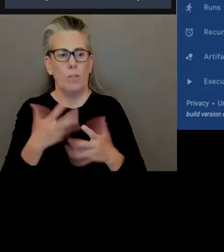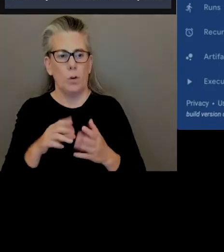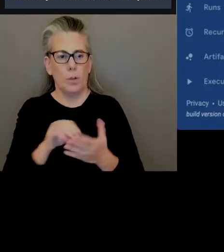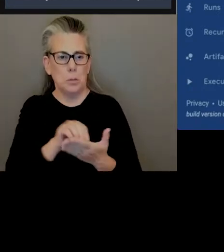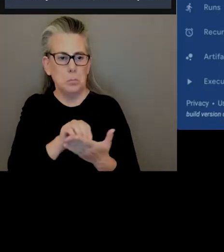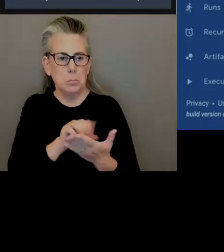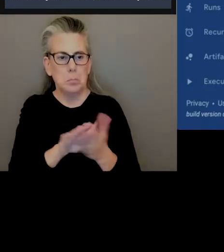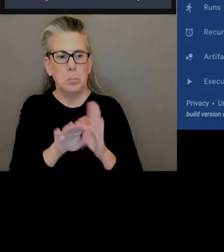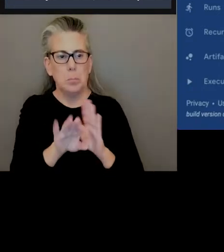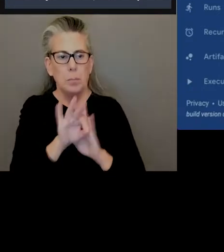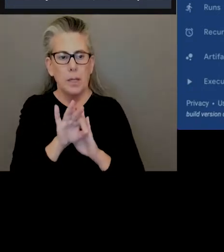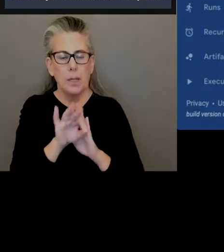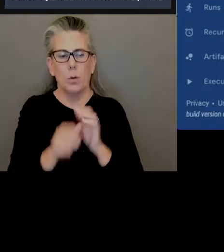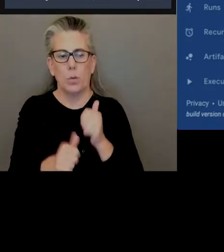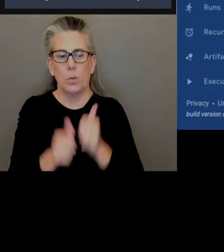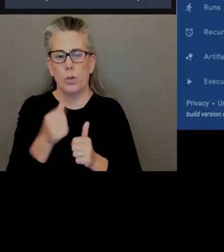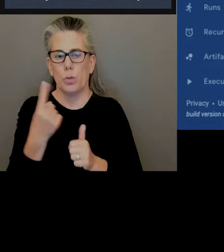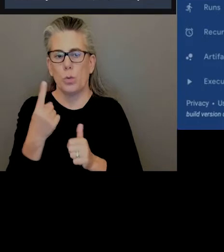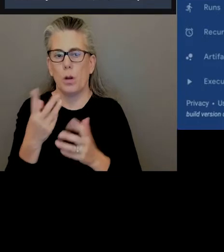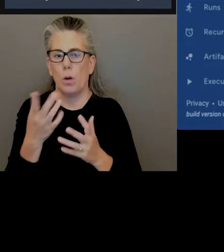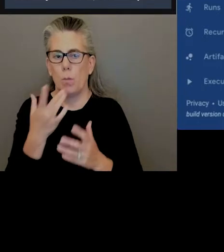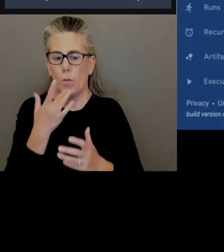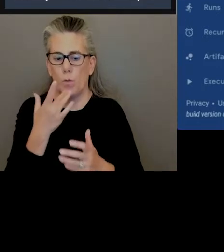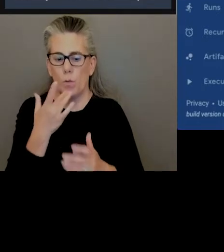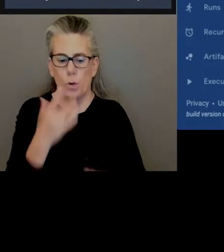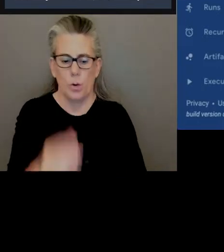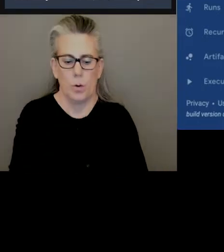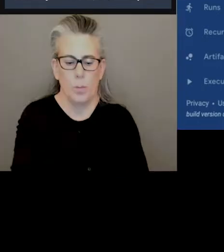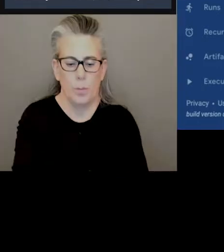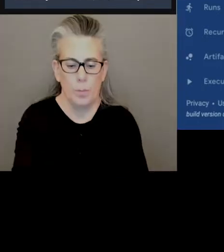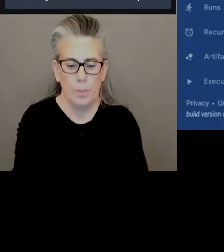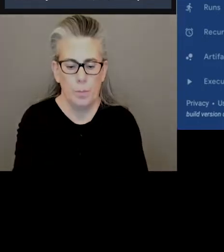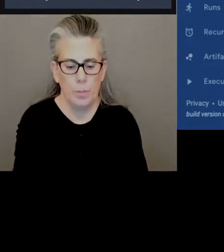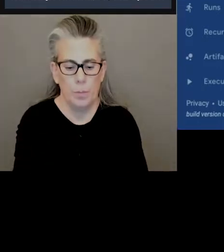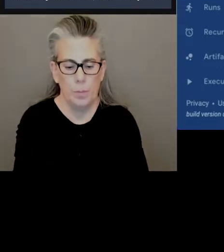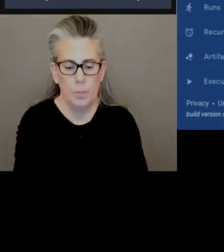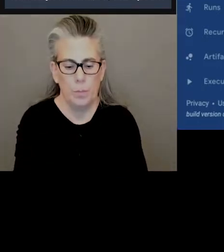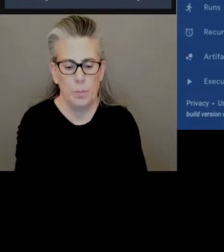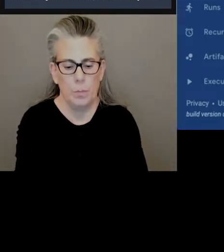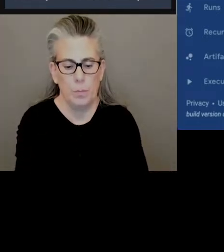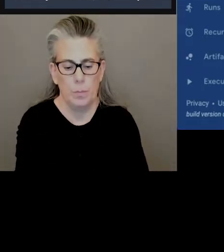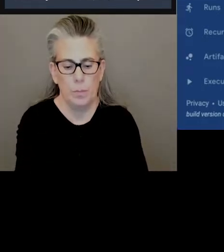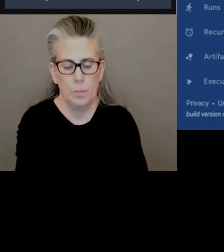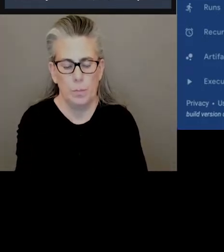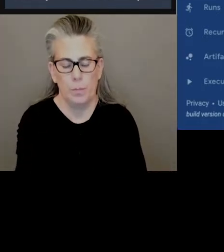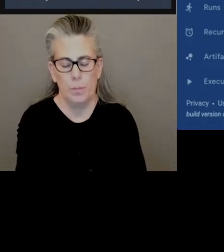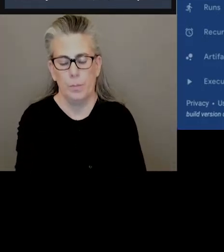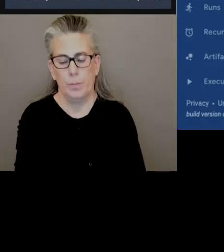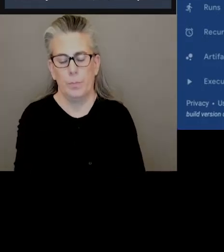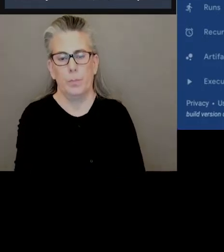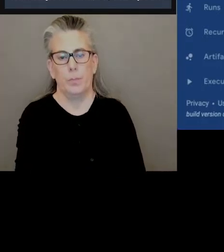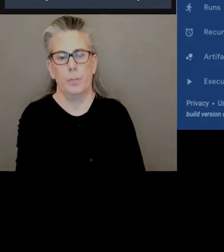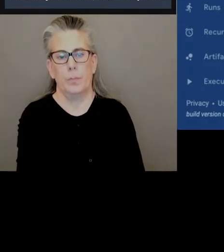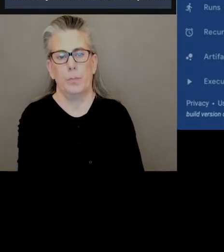user profile, which will enable my Jupyter Notebook code to interact with the pipeline SDK.